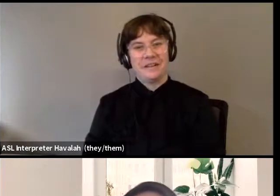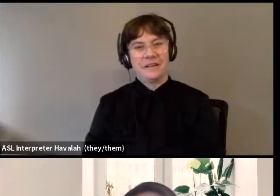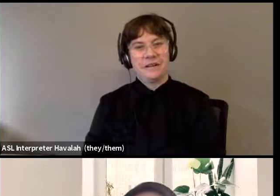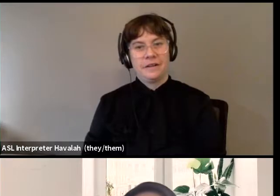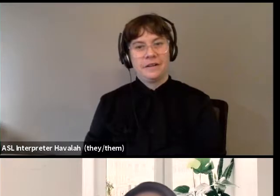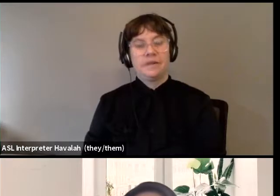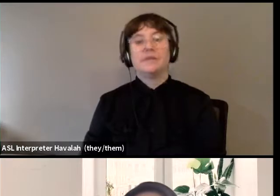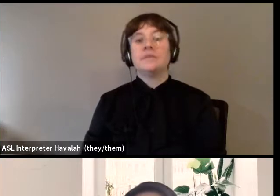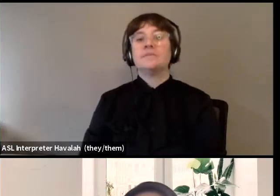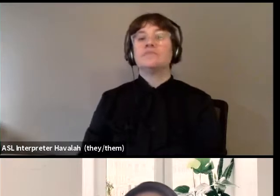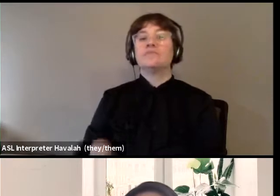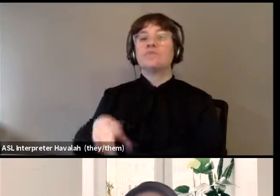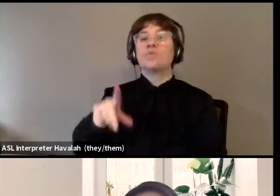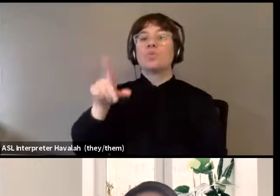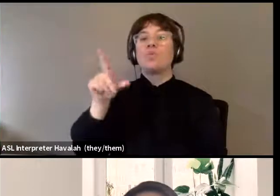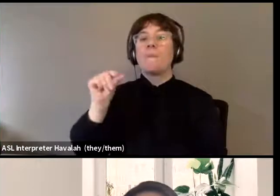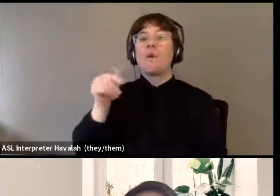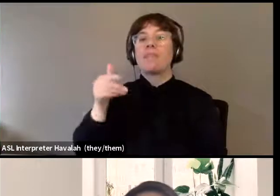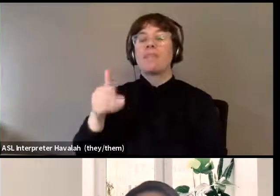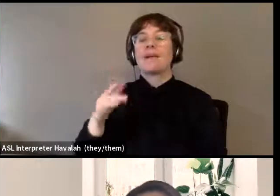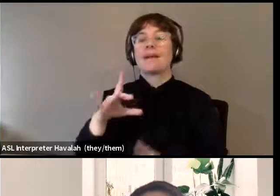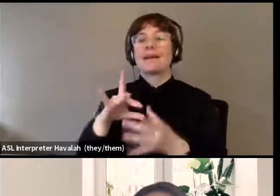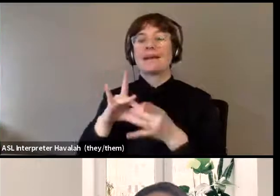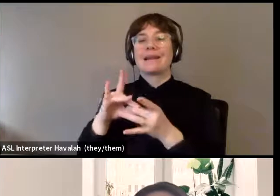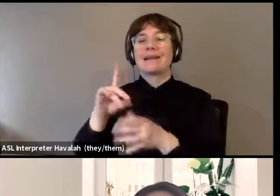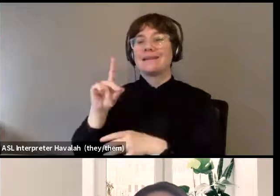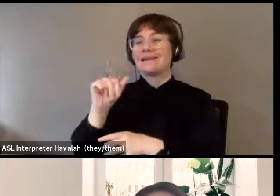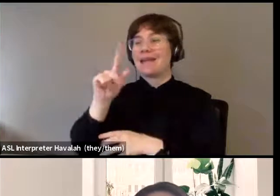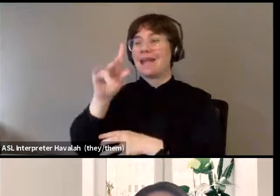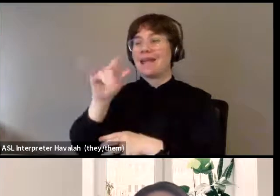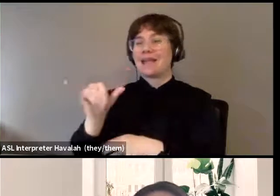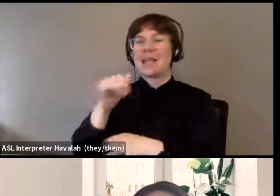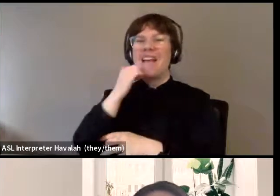There's another one in there about the Daily Table.